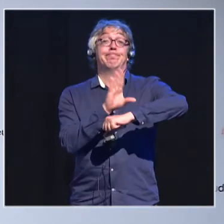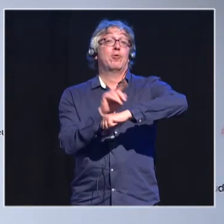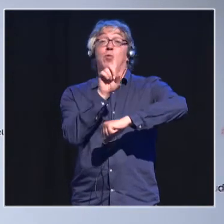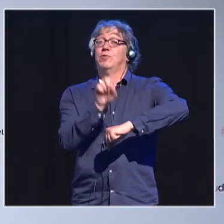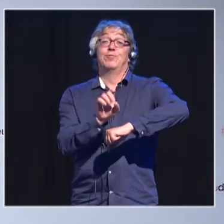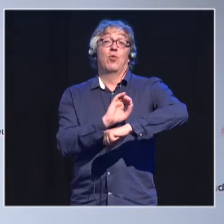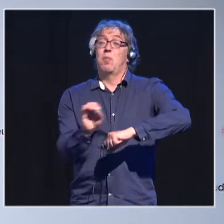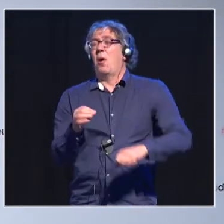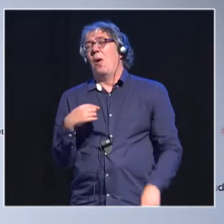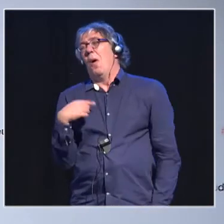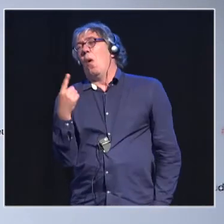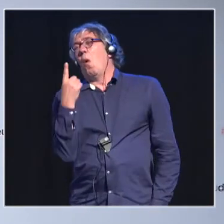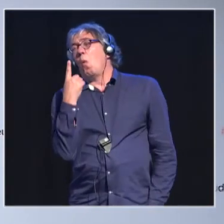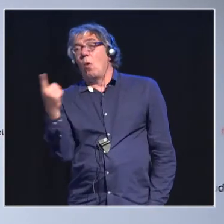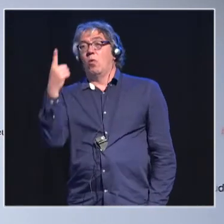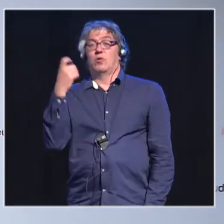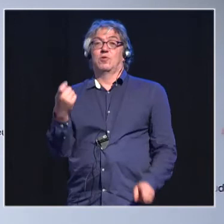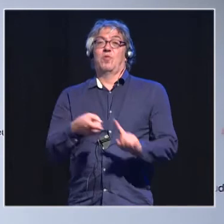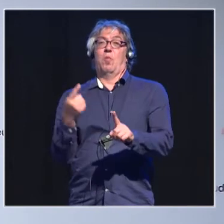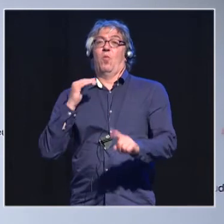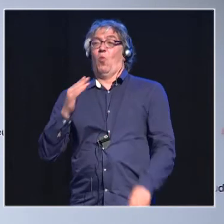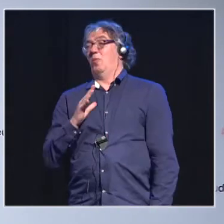take one question from a woman.